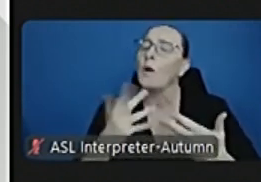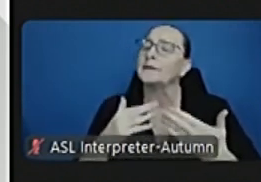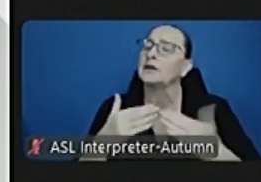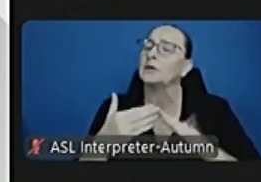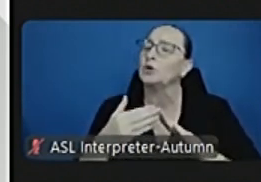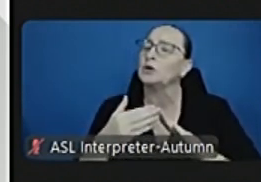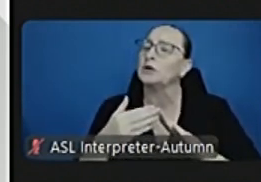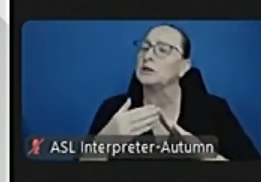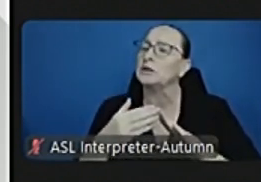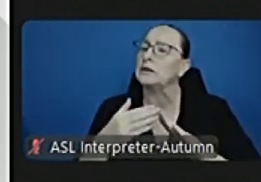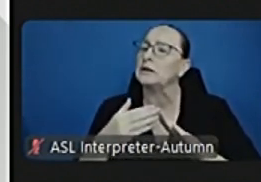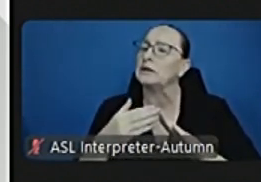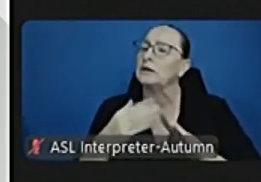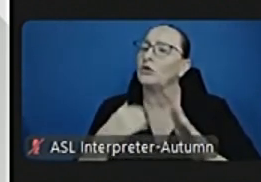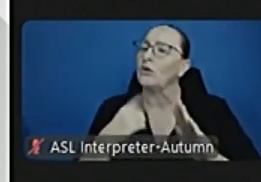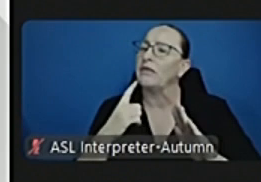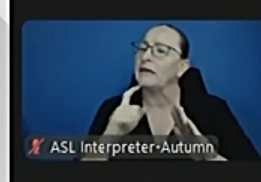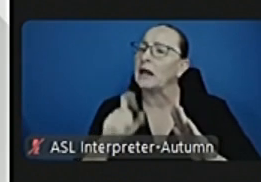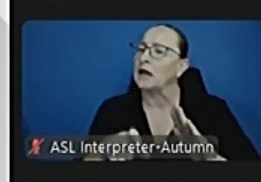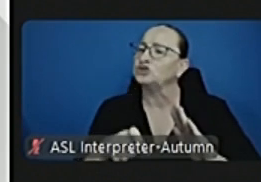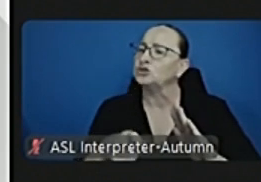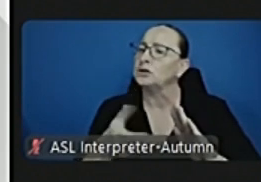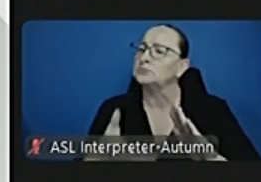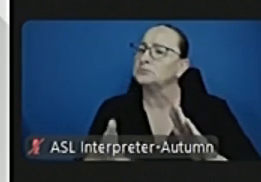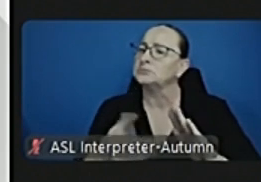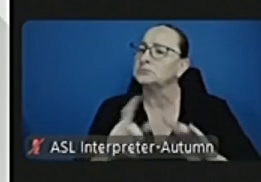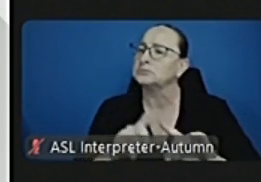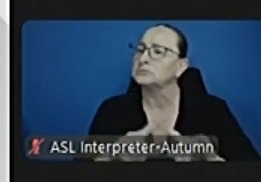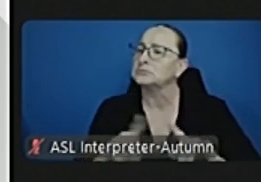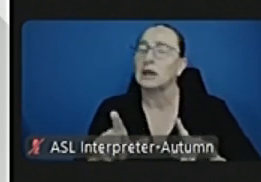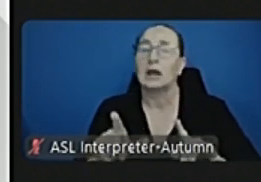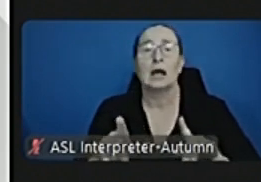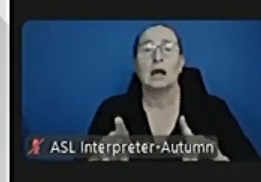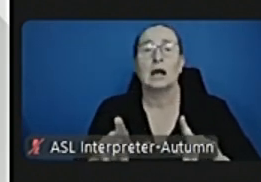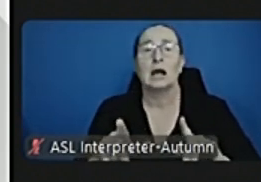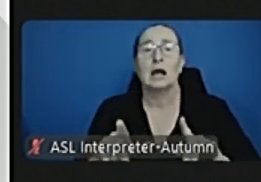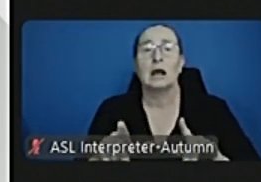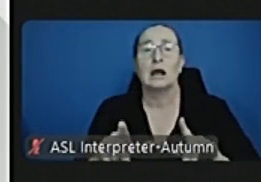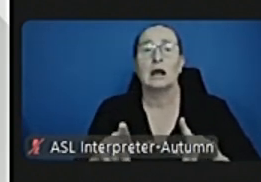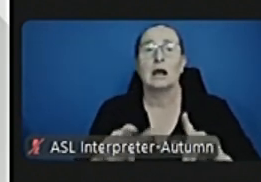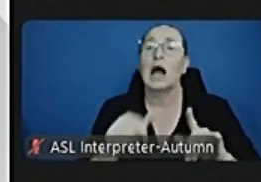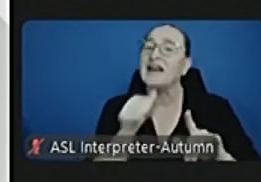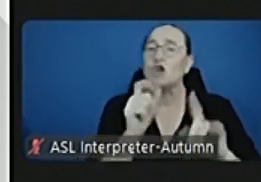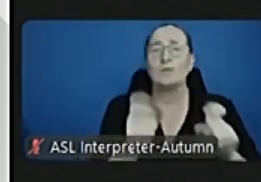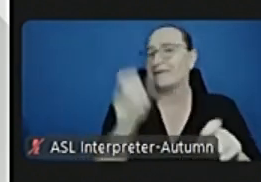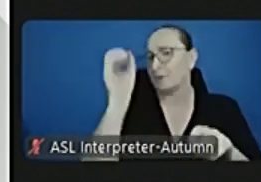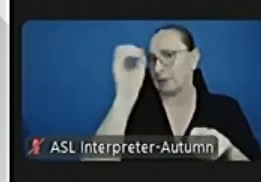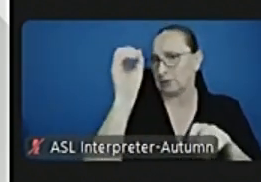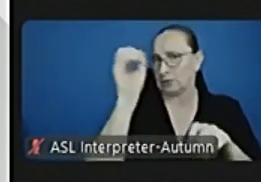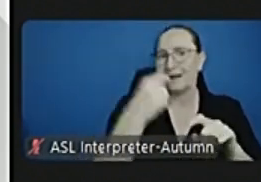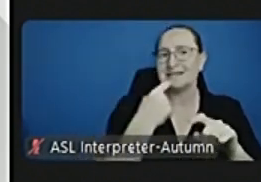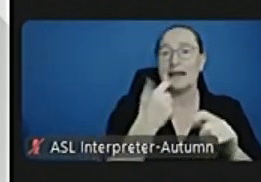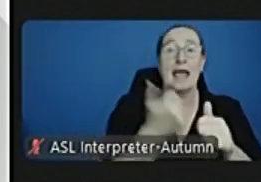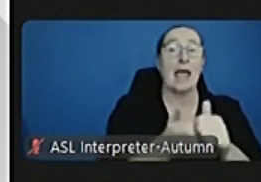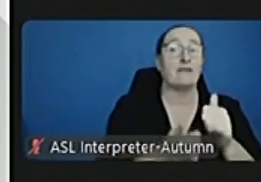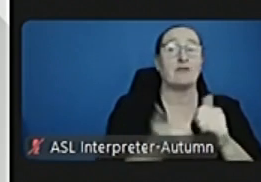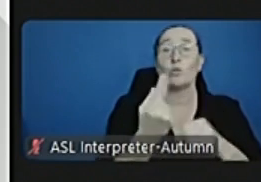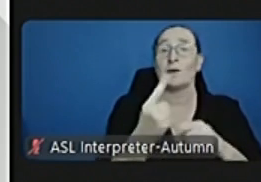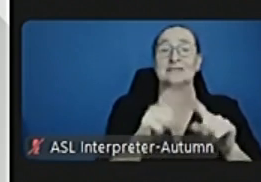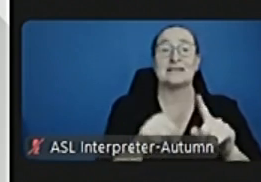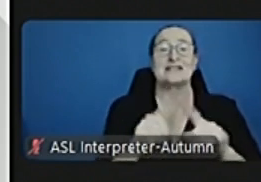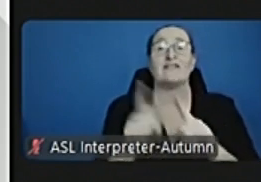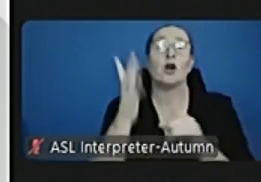consider? That's a good question. And I don't ever give an opinion. I said everybody's different as to why they choose